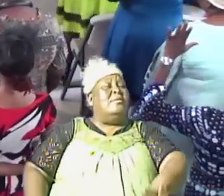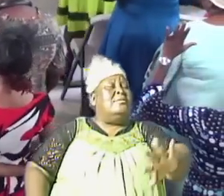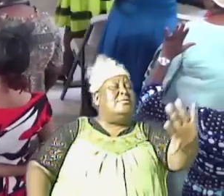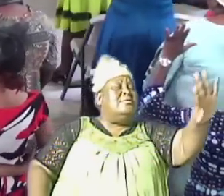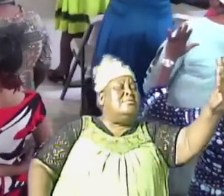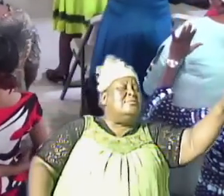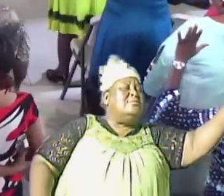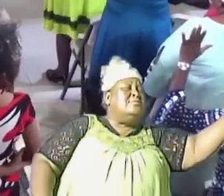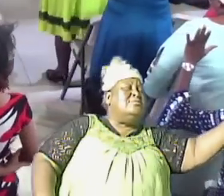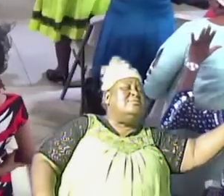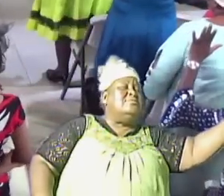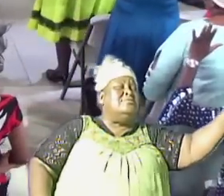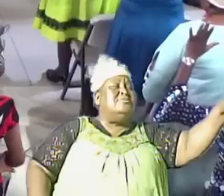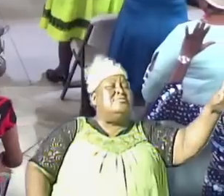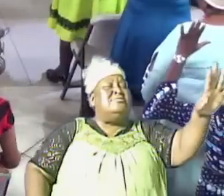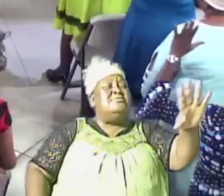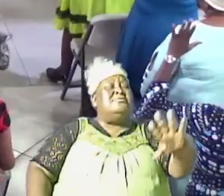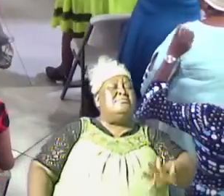Oh,